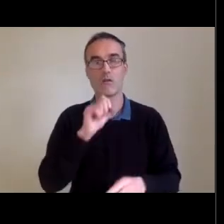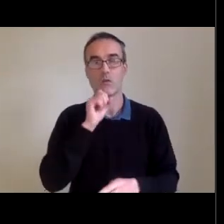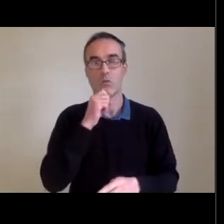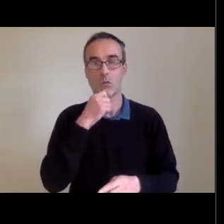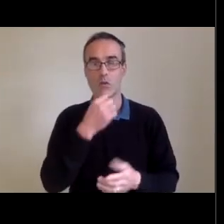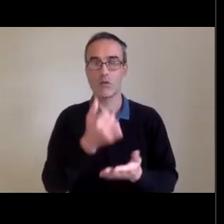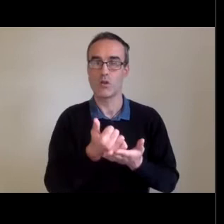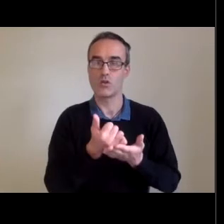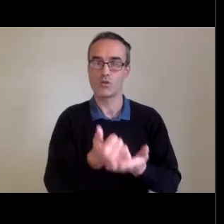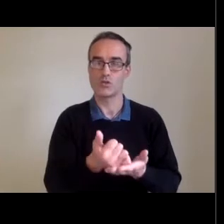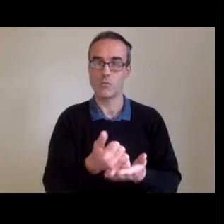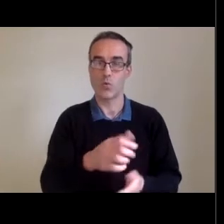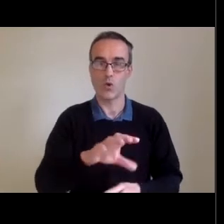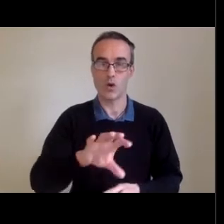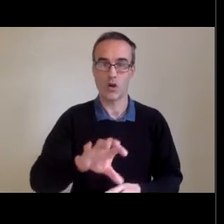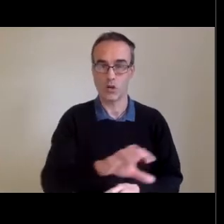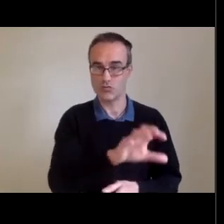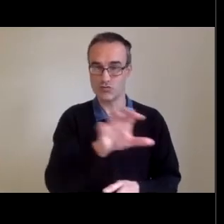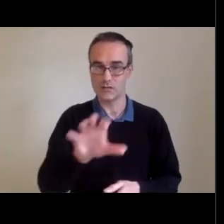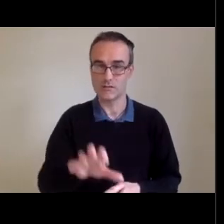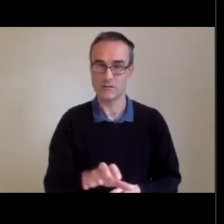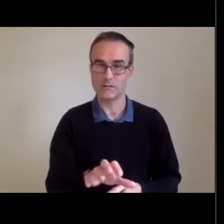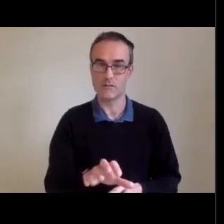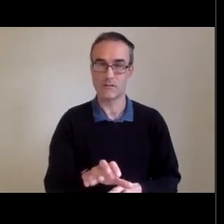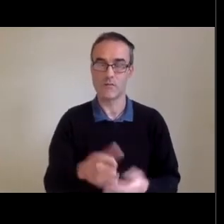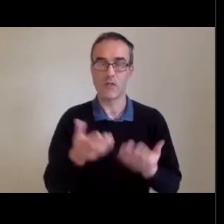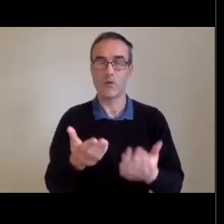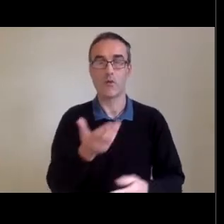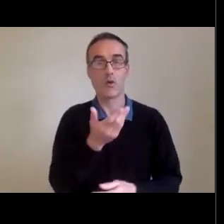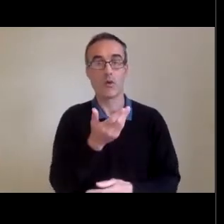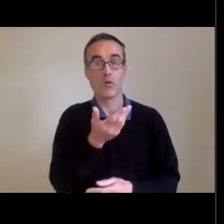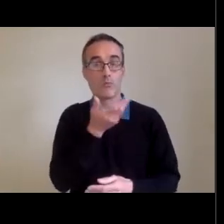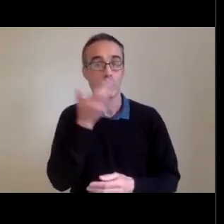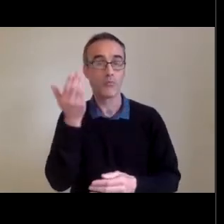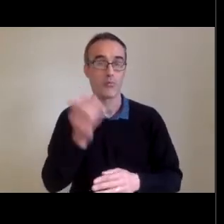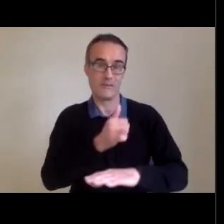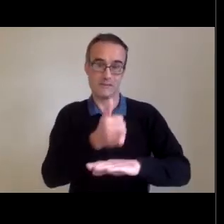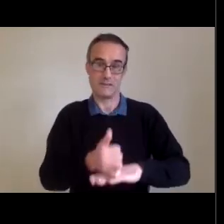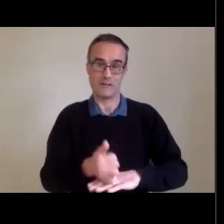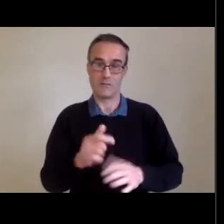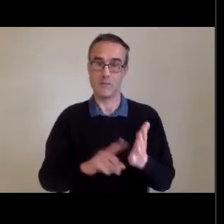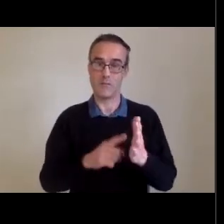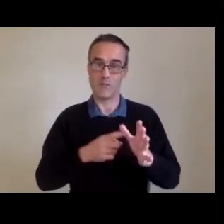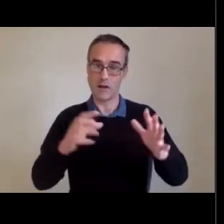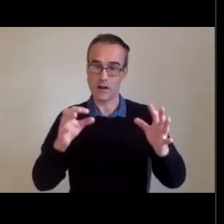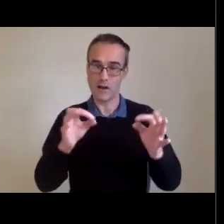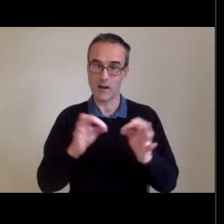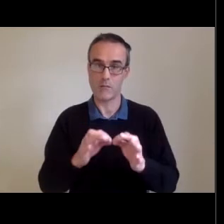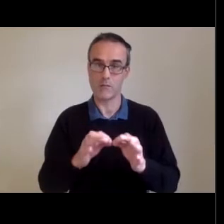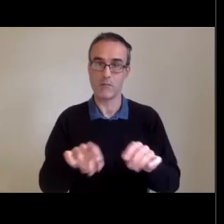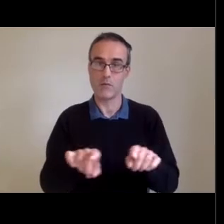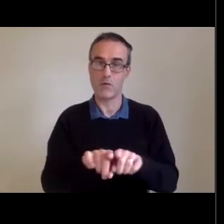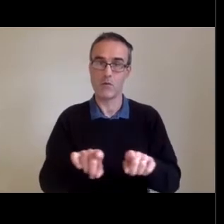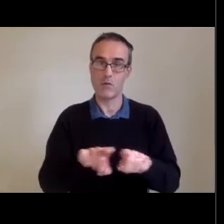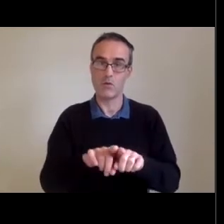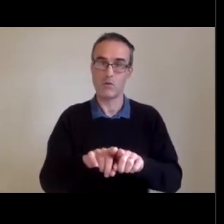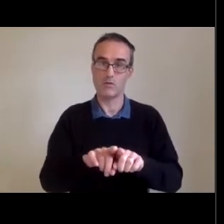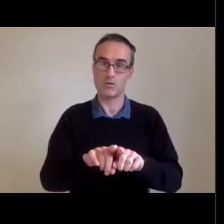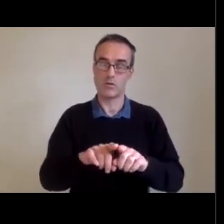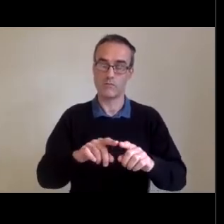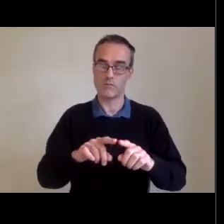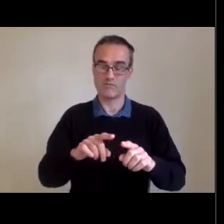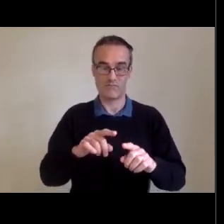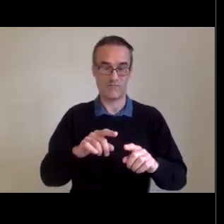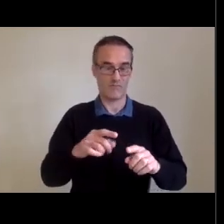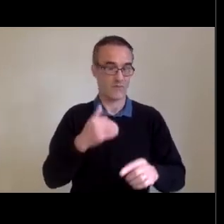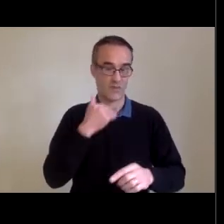countries that don't have established labs, or where they don't have enough earlier career chemists because